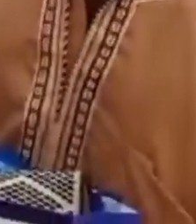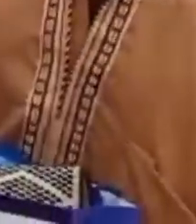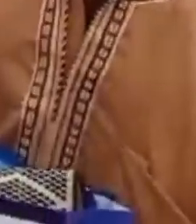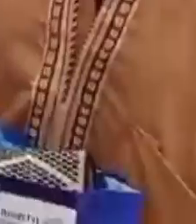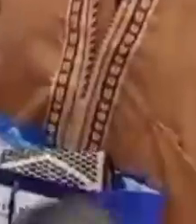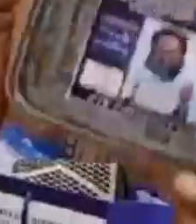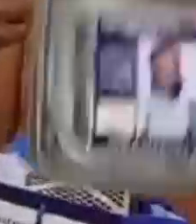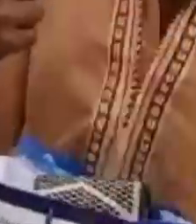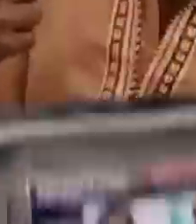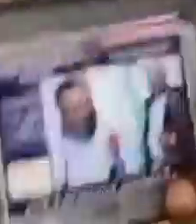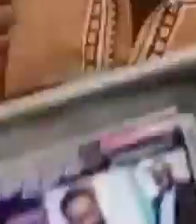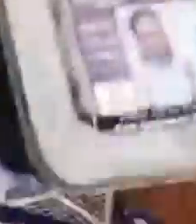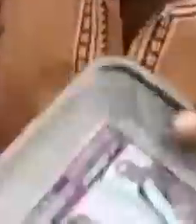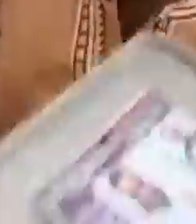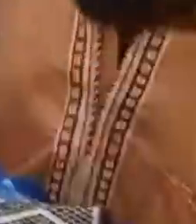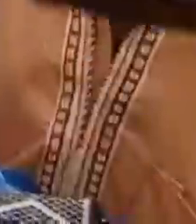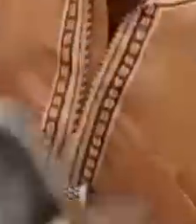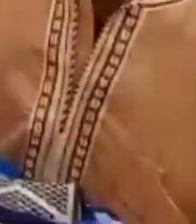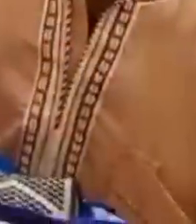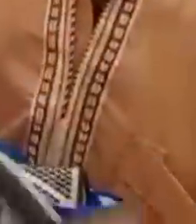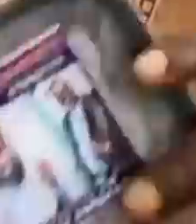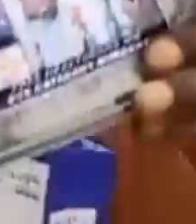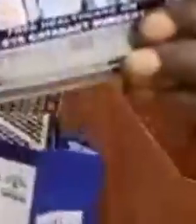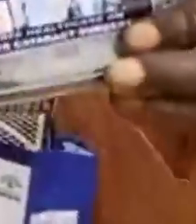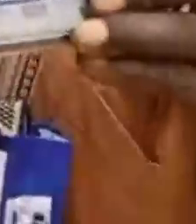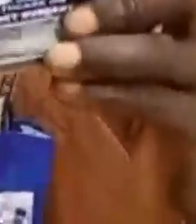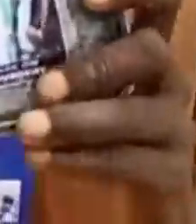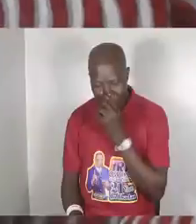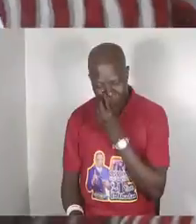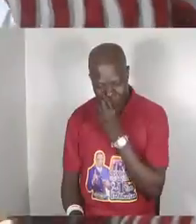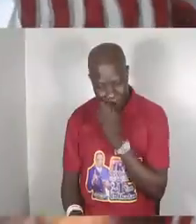iya lerun lo ma je sugbon lojo kimi pada kimi mo pada ijeda kimi